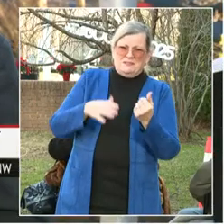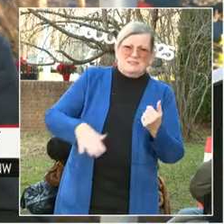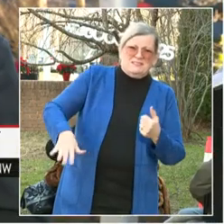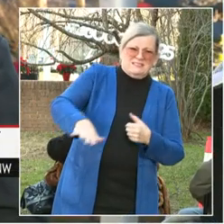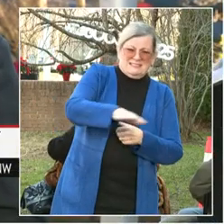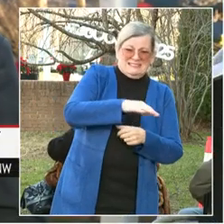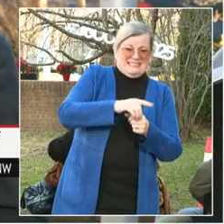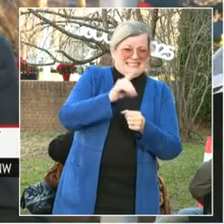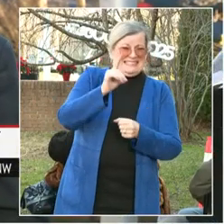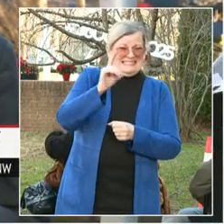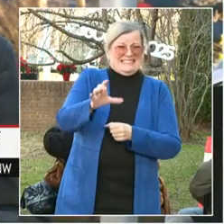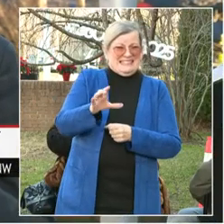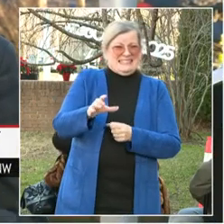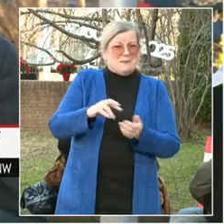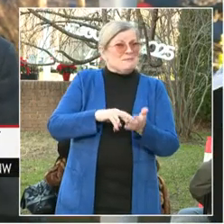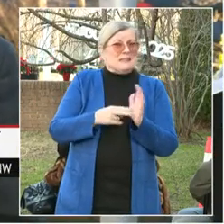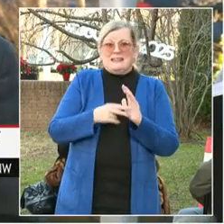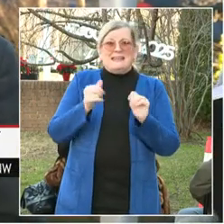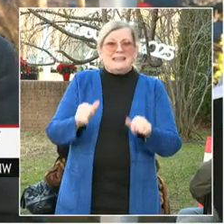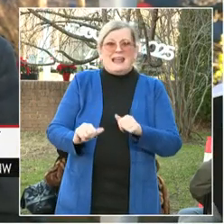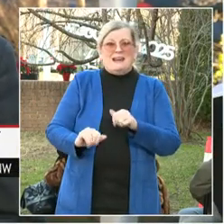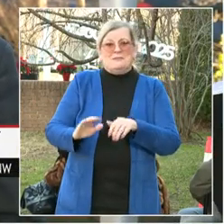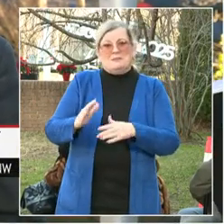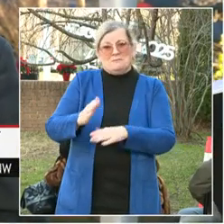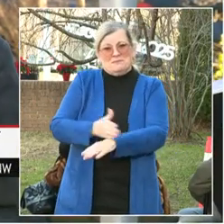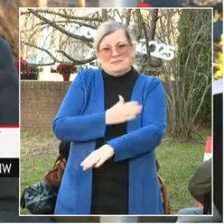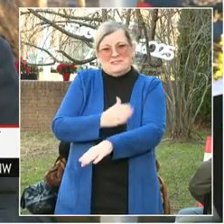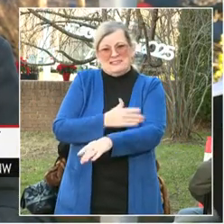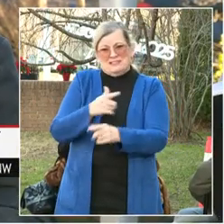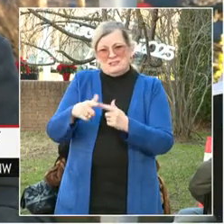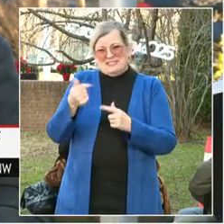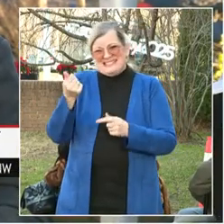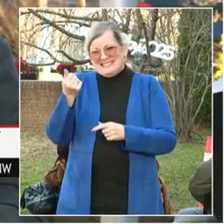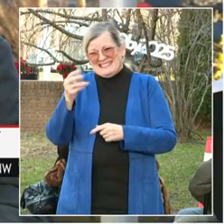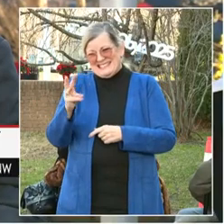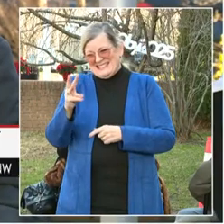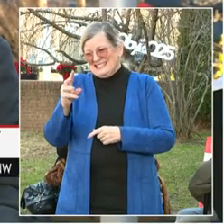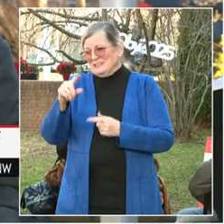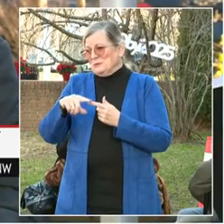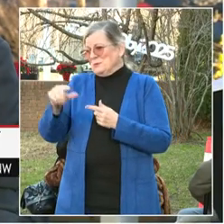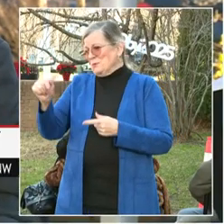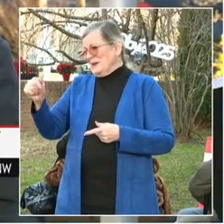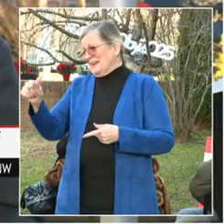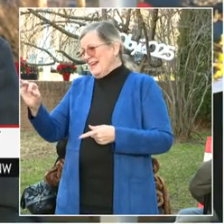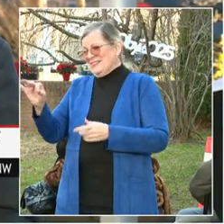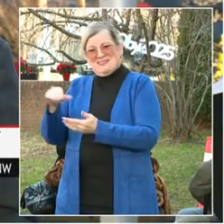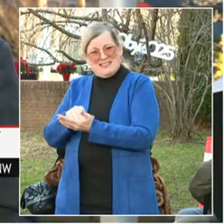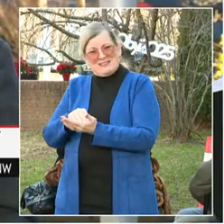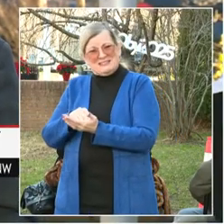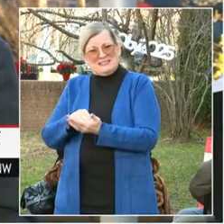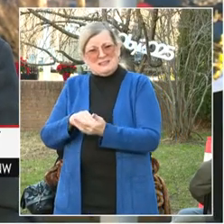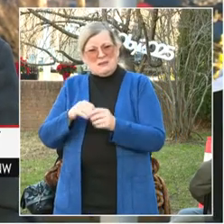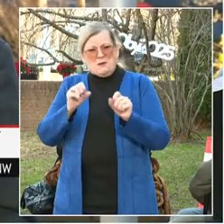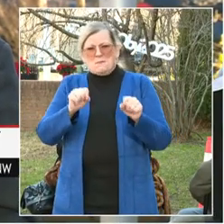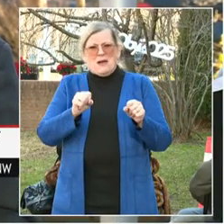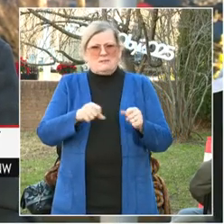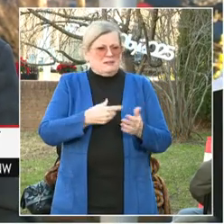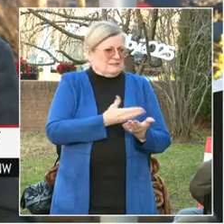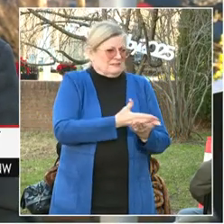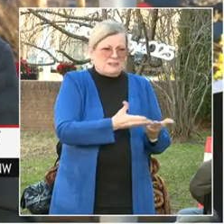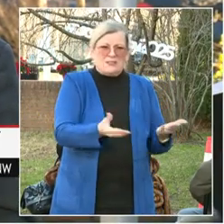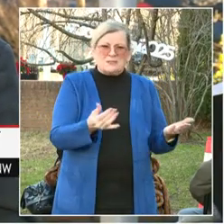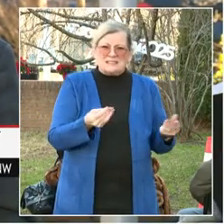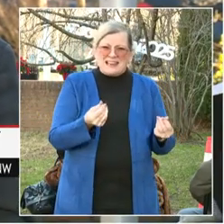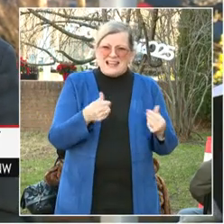new homes. They just need that little bit of help and nudge to get there. So through this RFA, the district will award $1 million in the